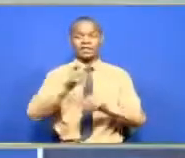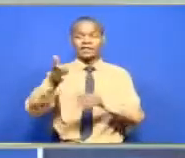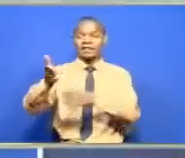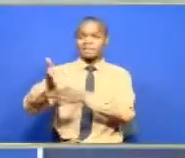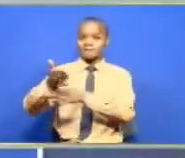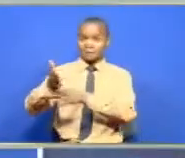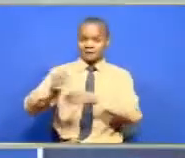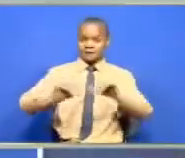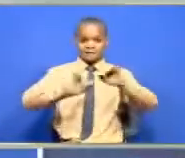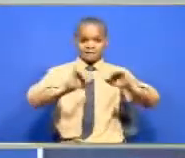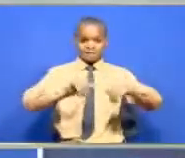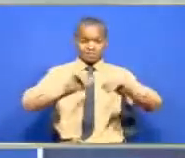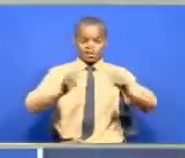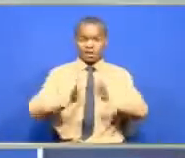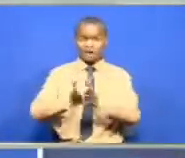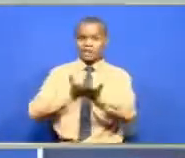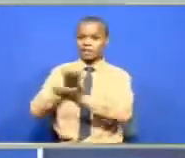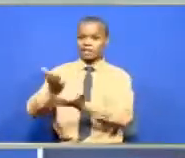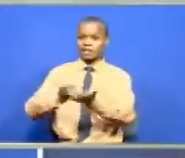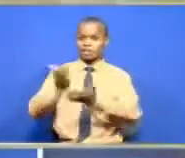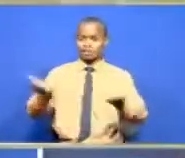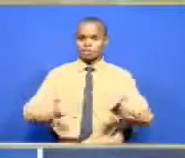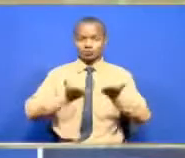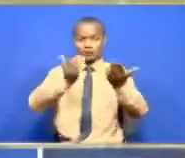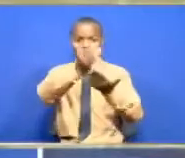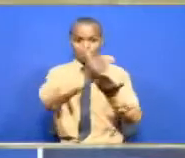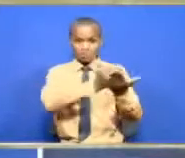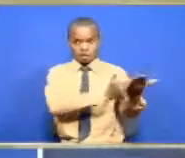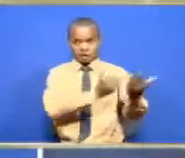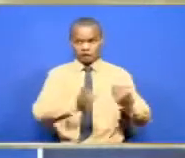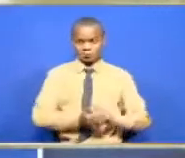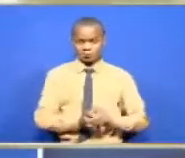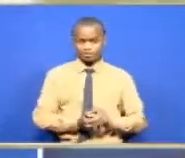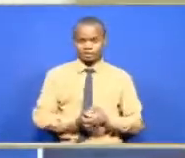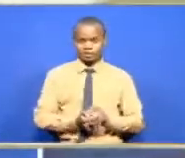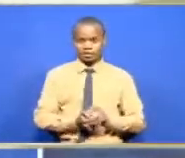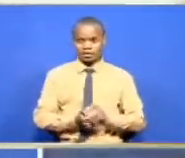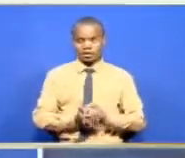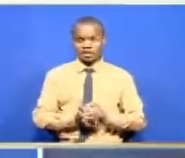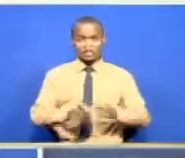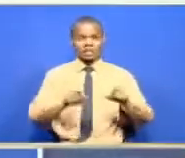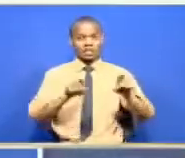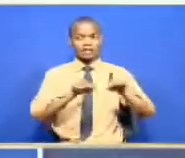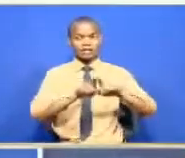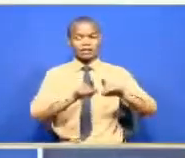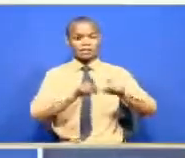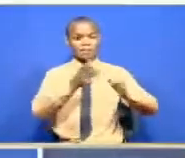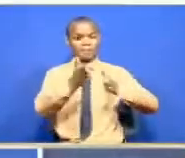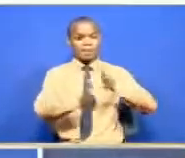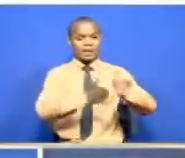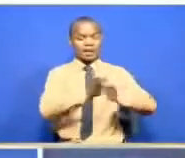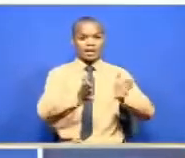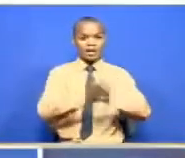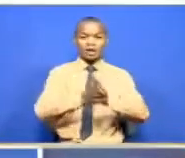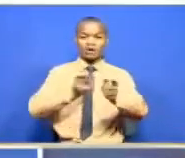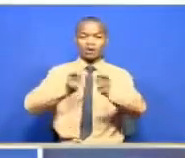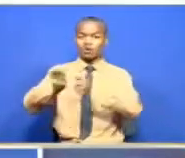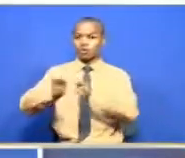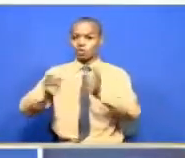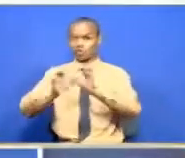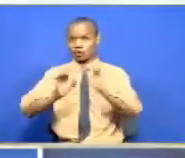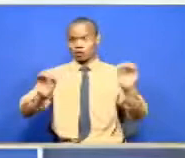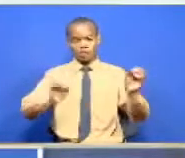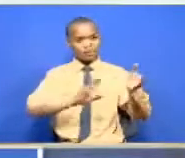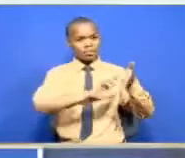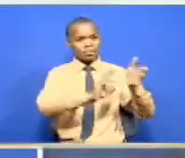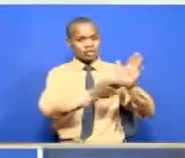enabler under the Economic Stimulus Program. However, poor execution strategies and mismanagement of the project led